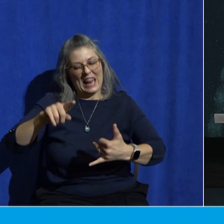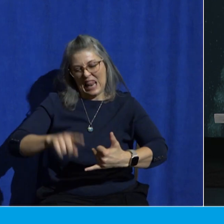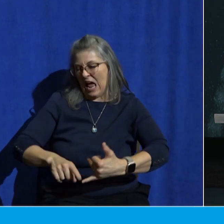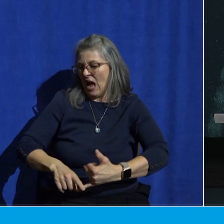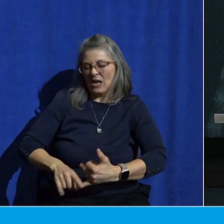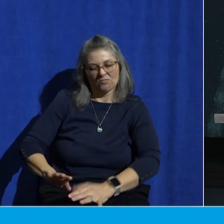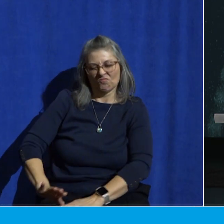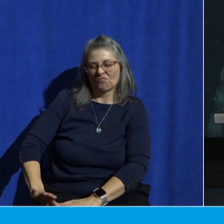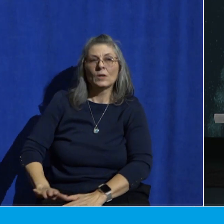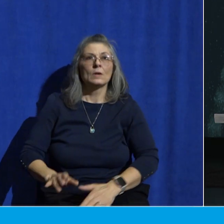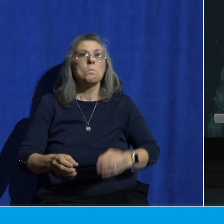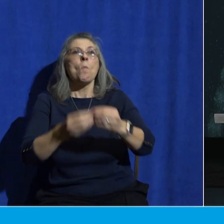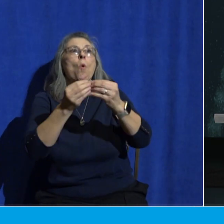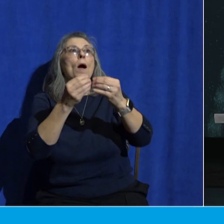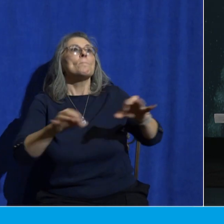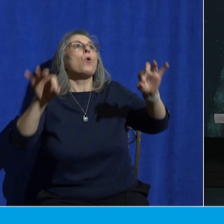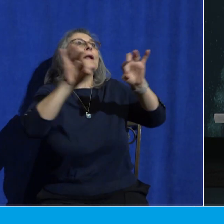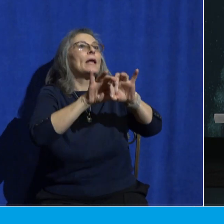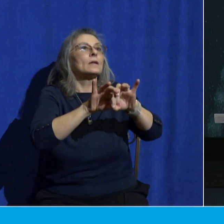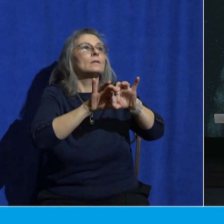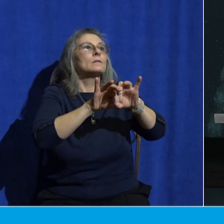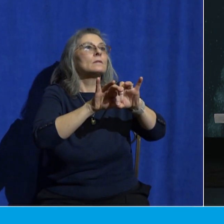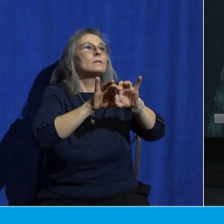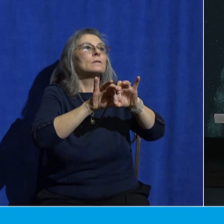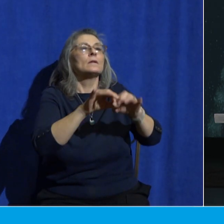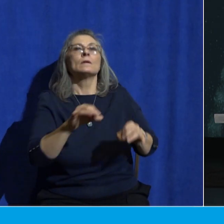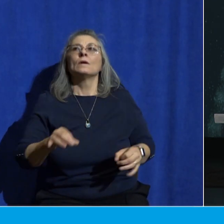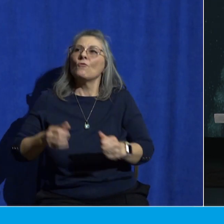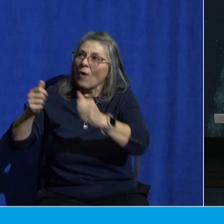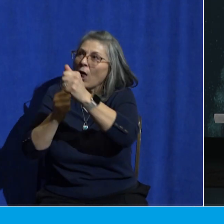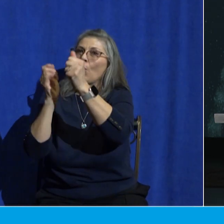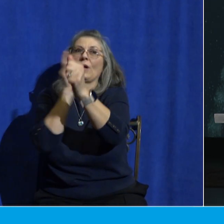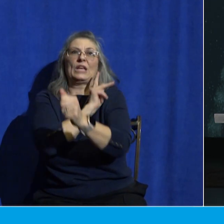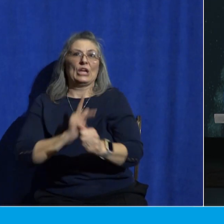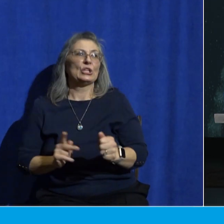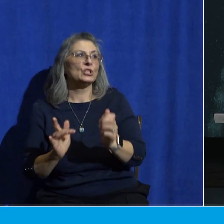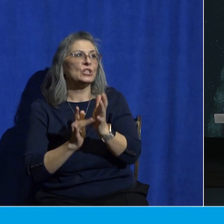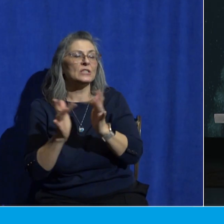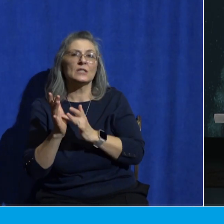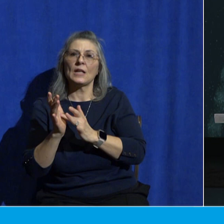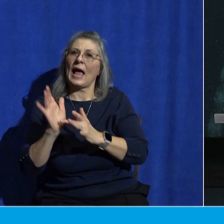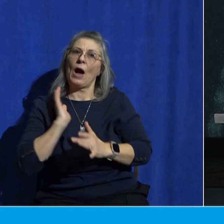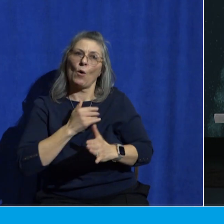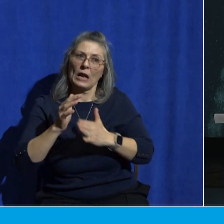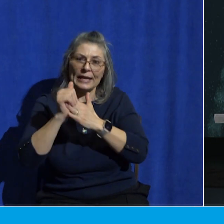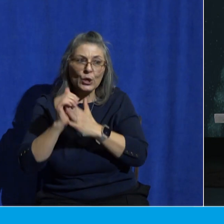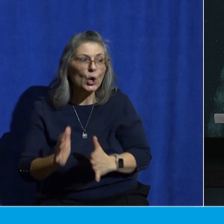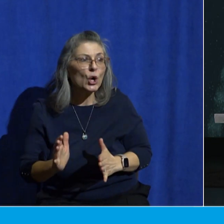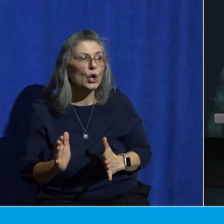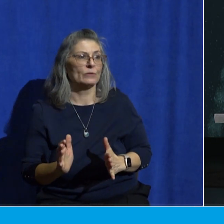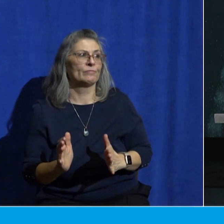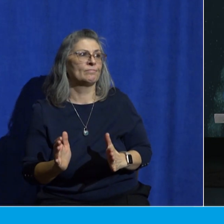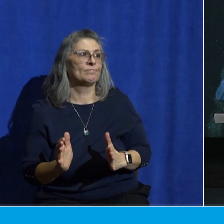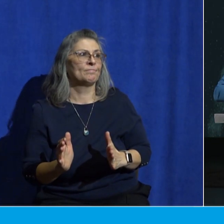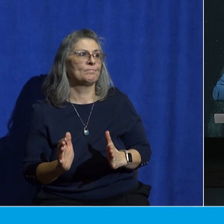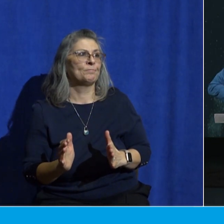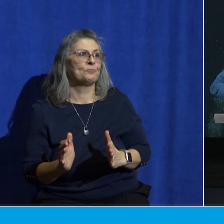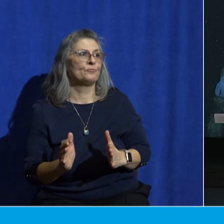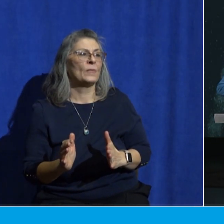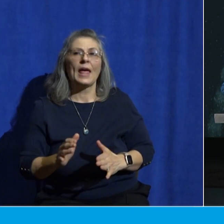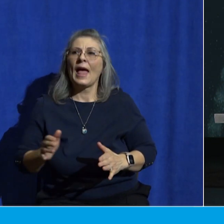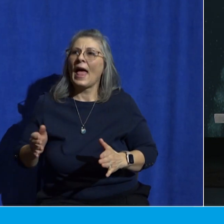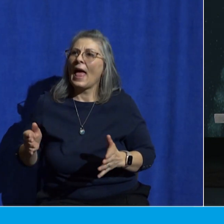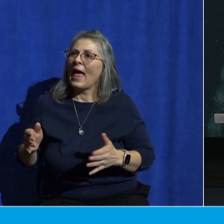King Jesus. Amen. Yes, as a people called to